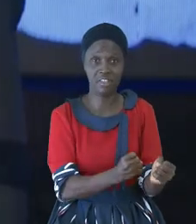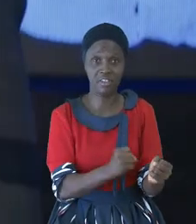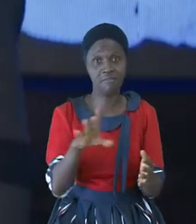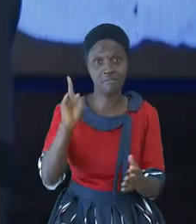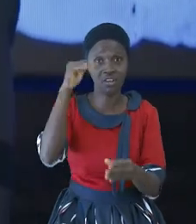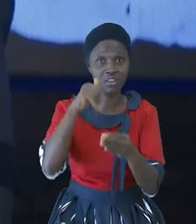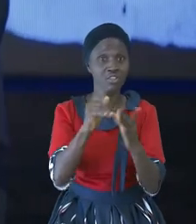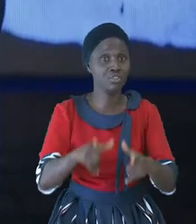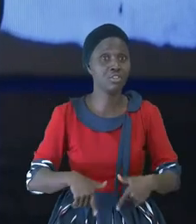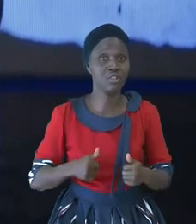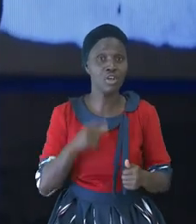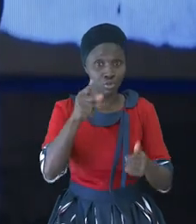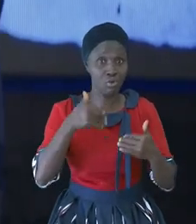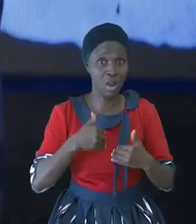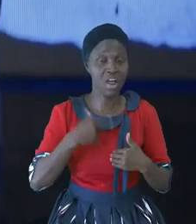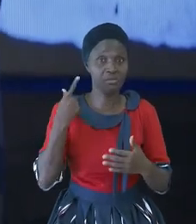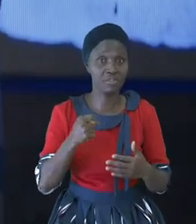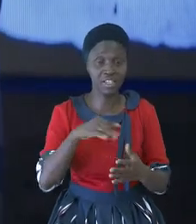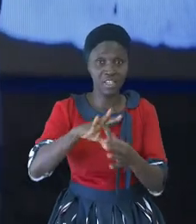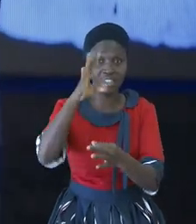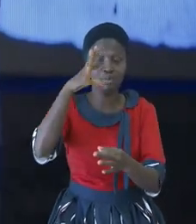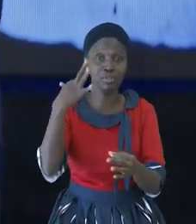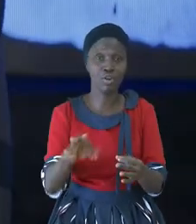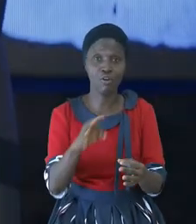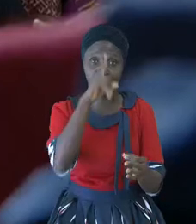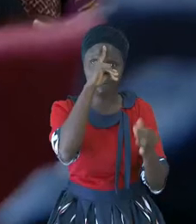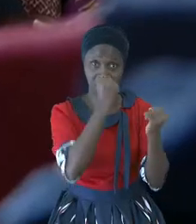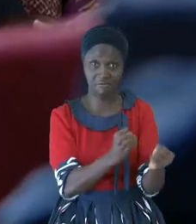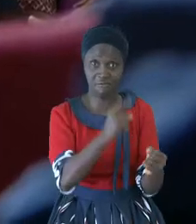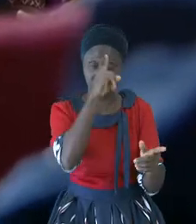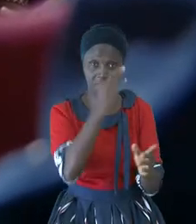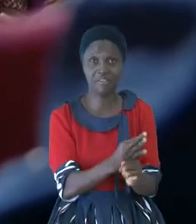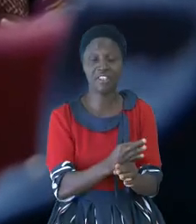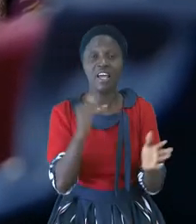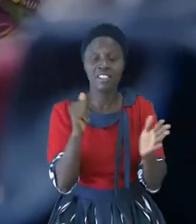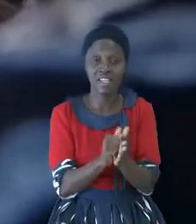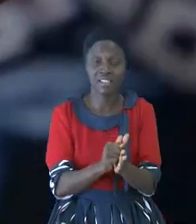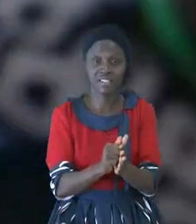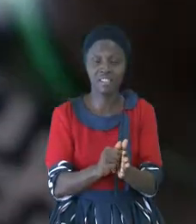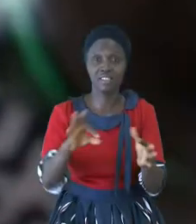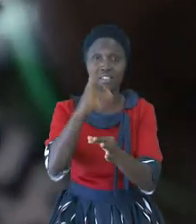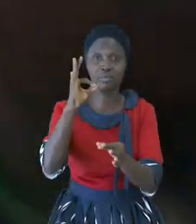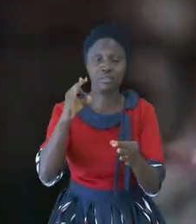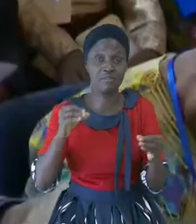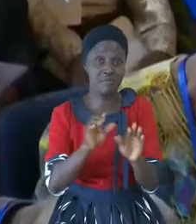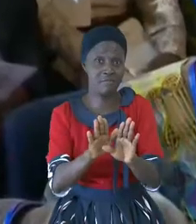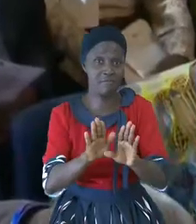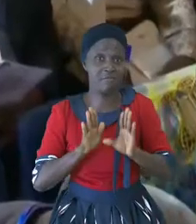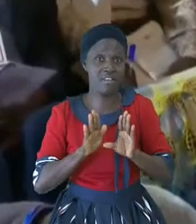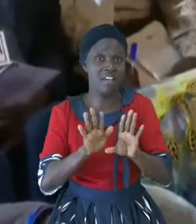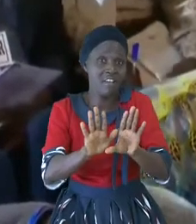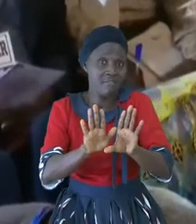have the spirit of faith, that spirit will clear out of your way. Yeah. A